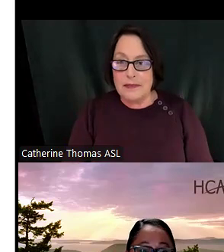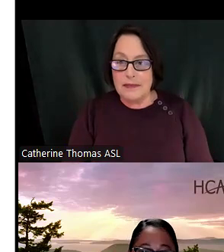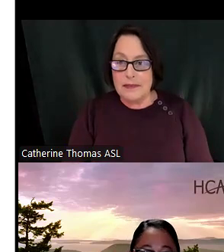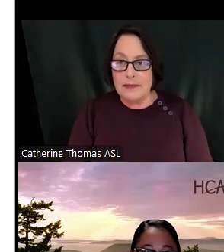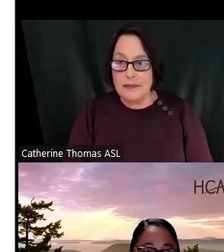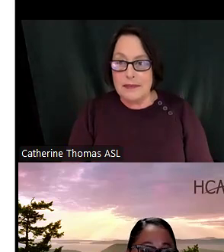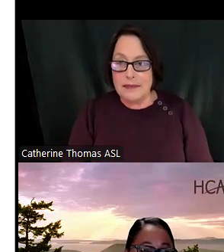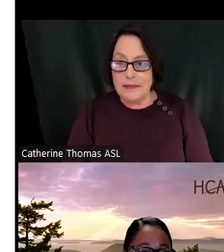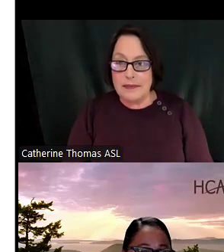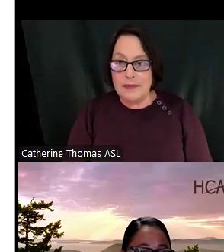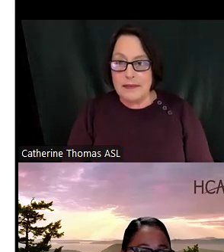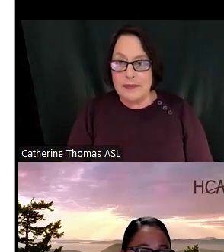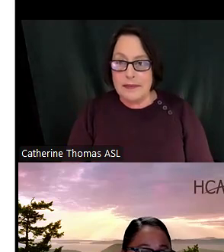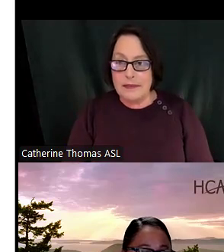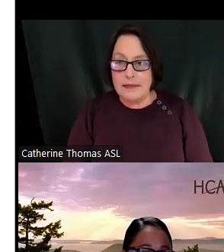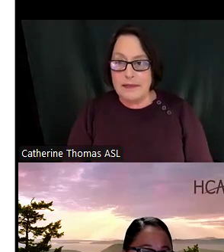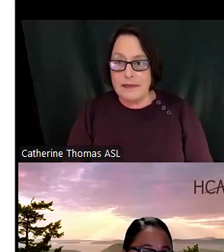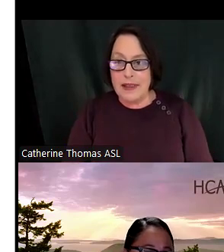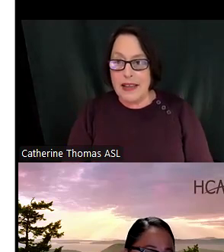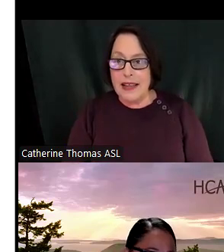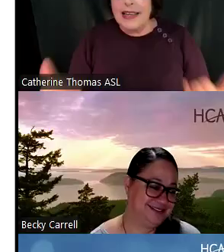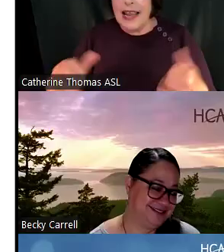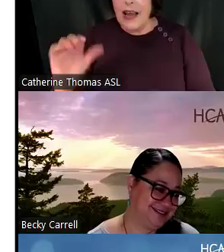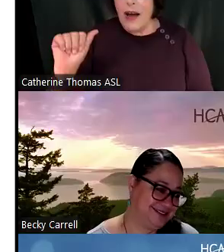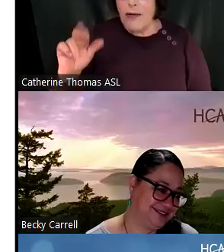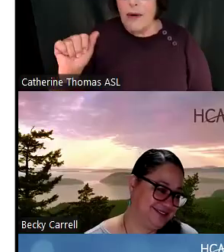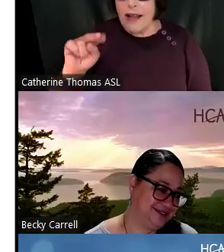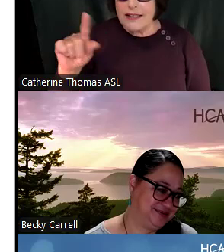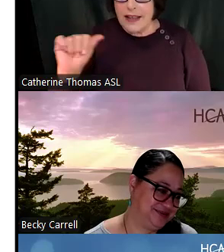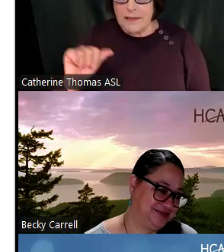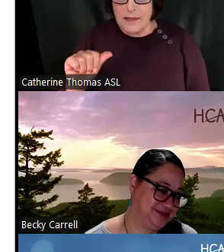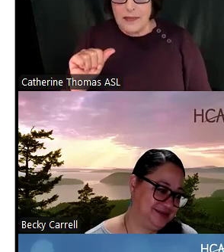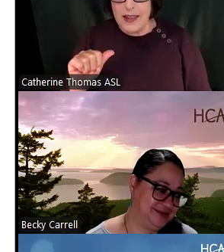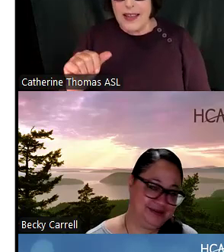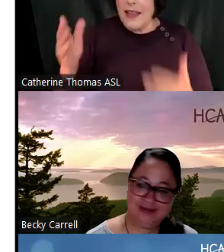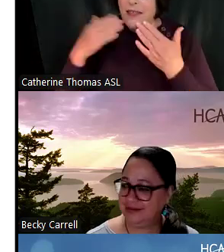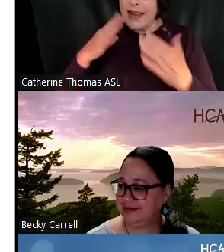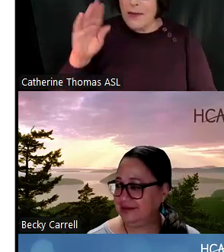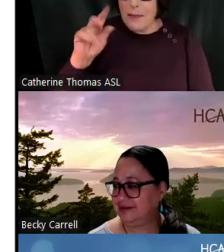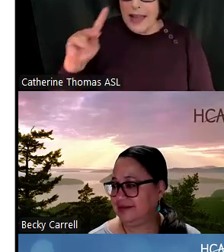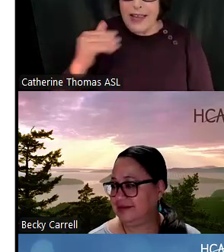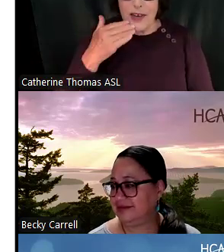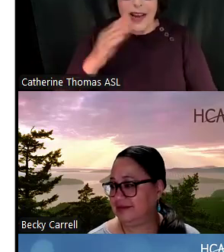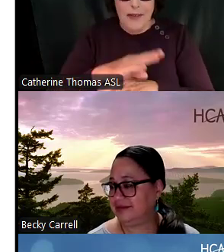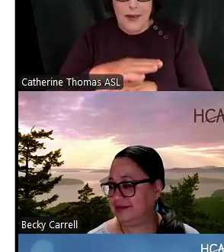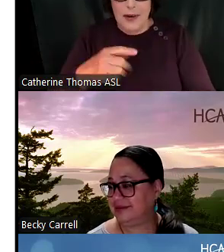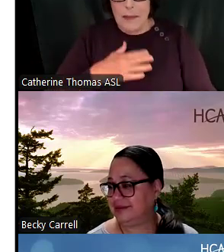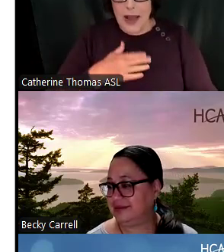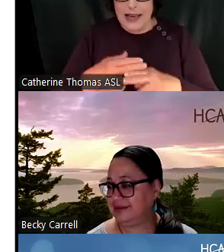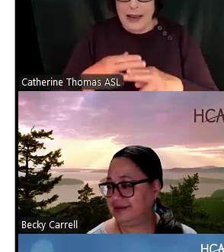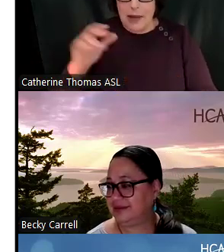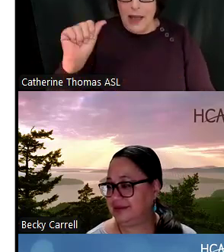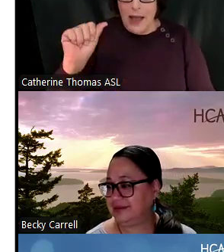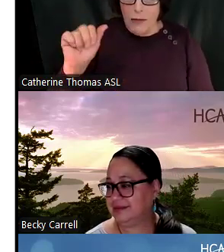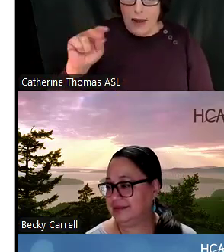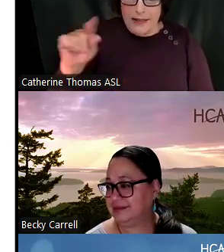And Aranza. Yes, thank you, Becky. Good afternoon, everybody. My name is Aranza